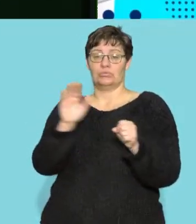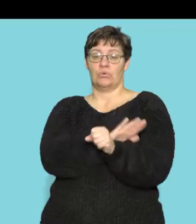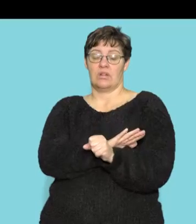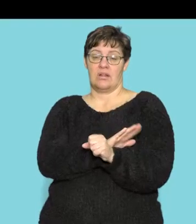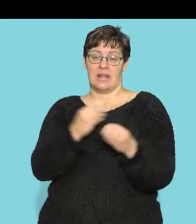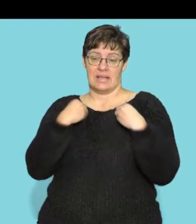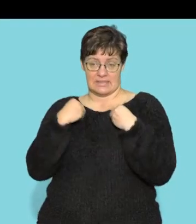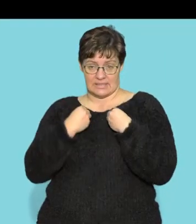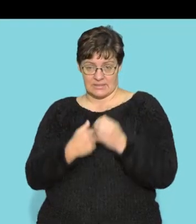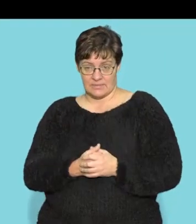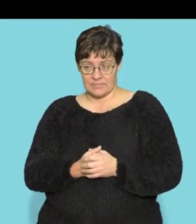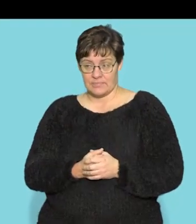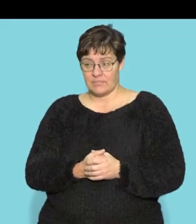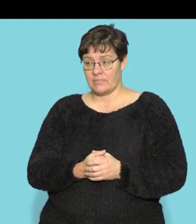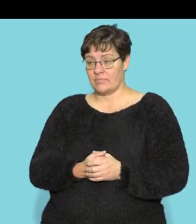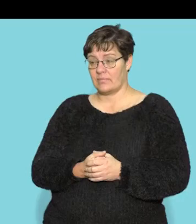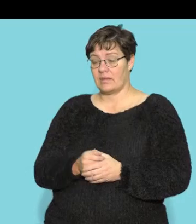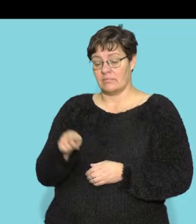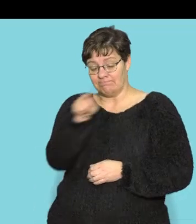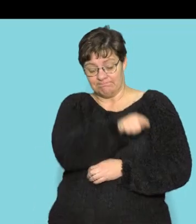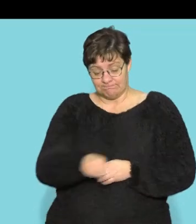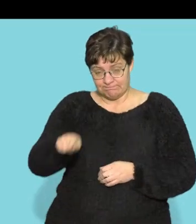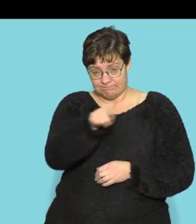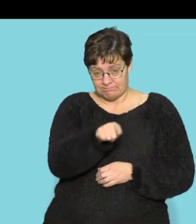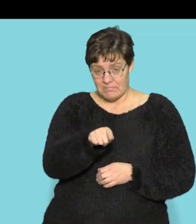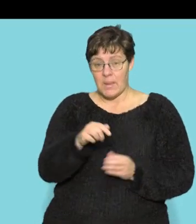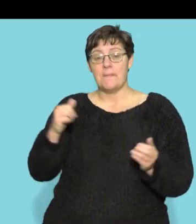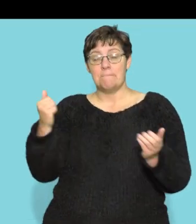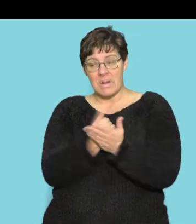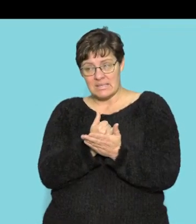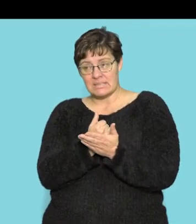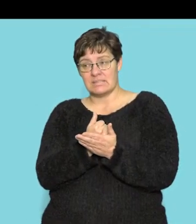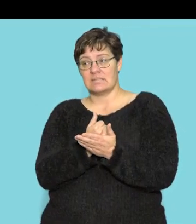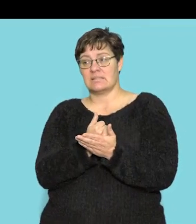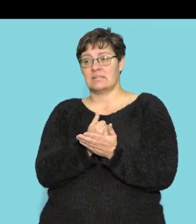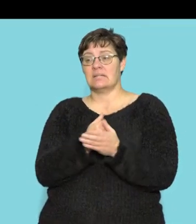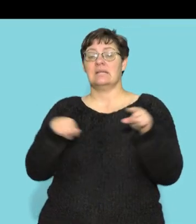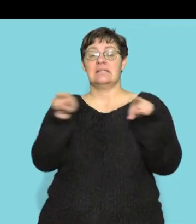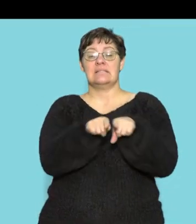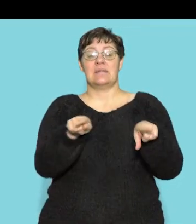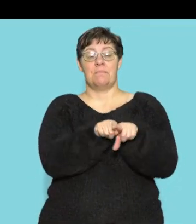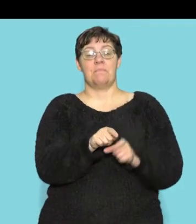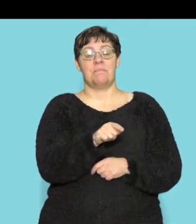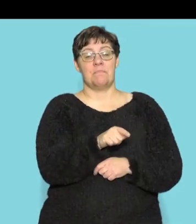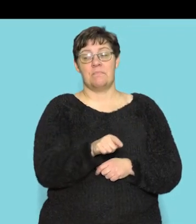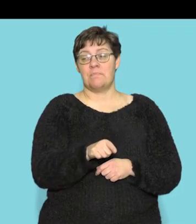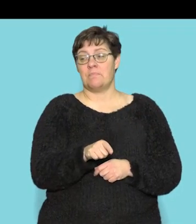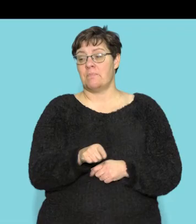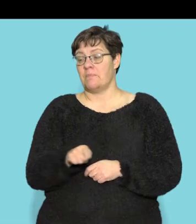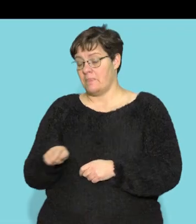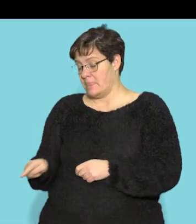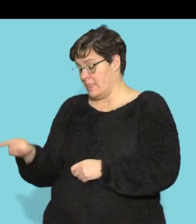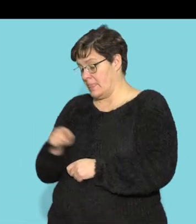in mind. We said this total assets figure has to be the same as my